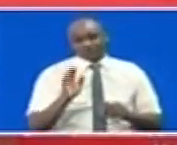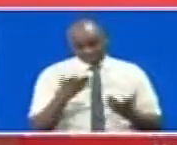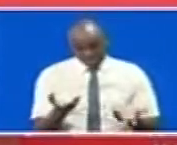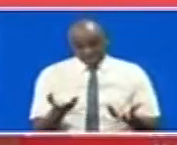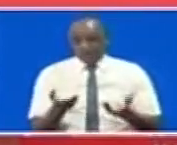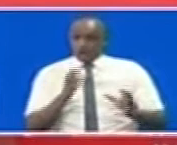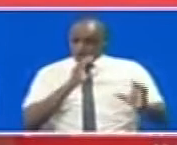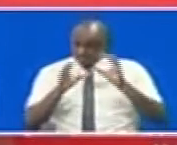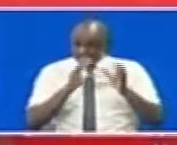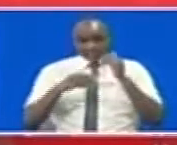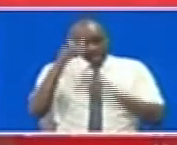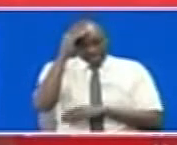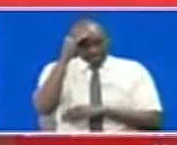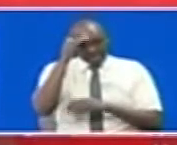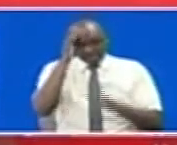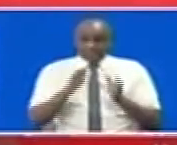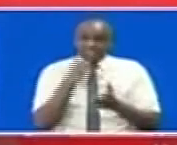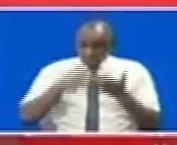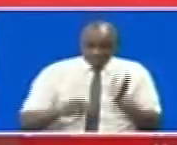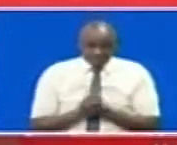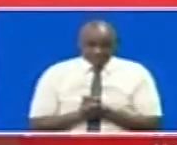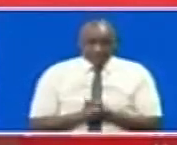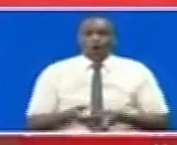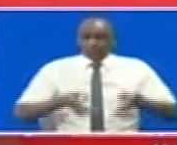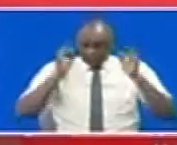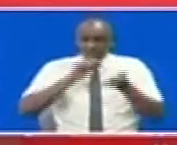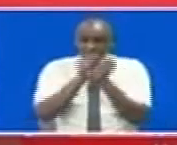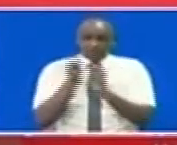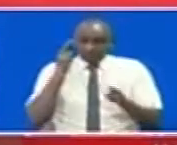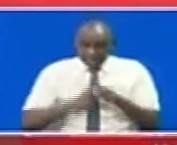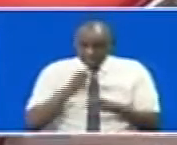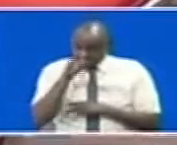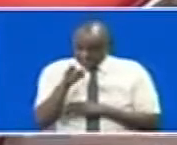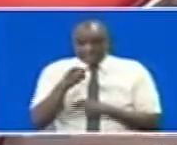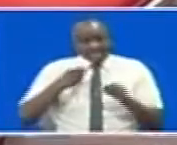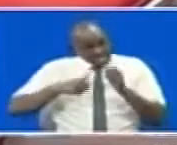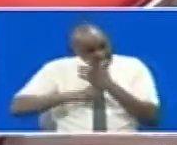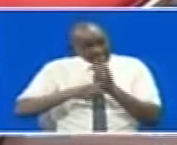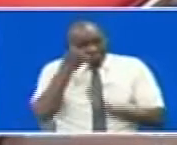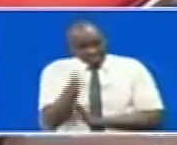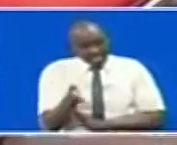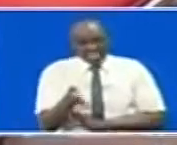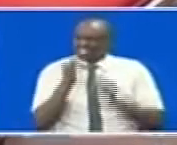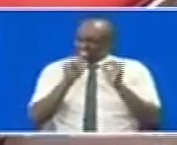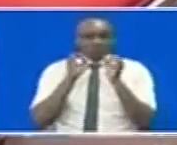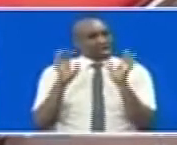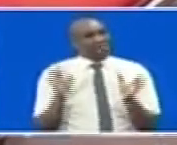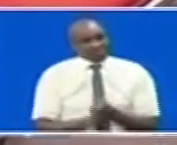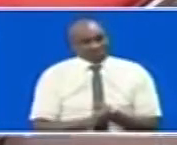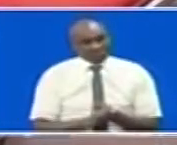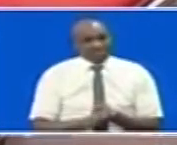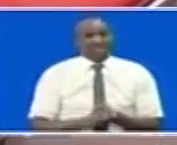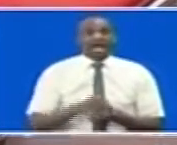to communication expert Ben Wakoli, the official changing of names in one's identity card is not a new phenomenon